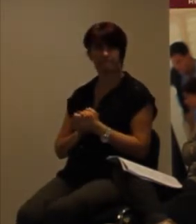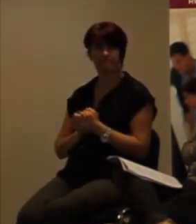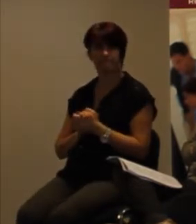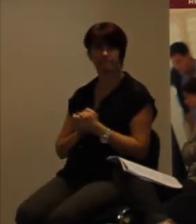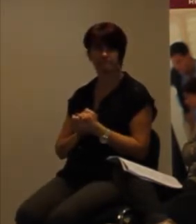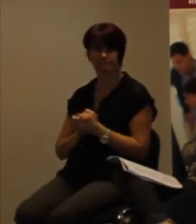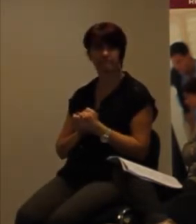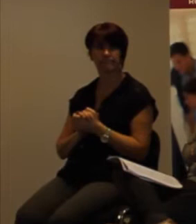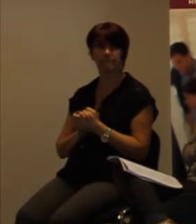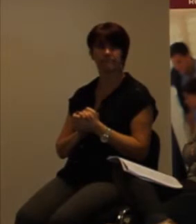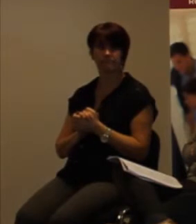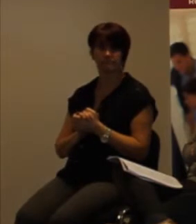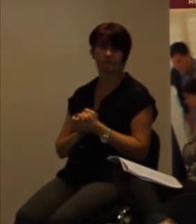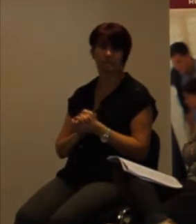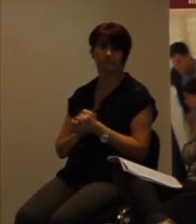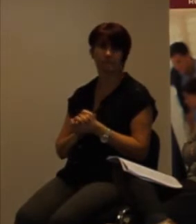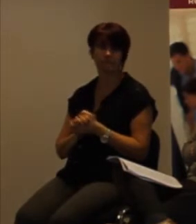does not introduce